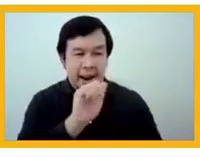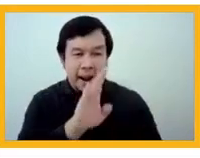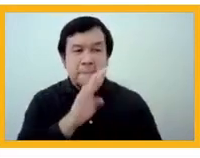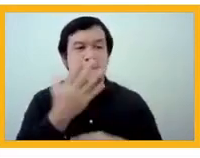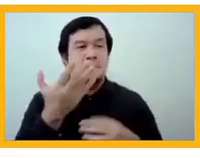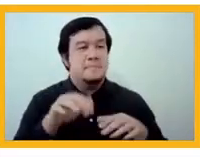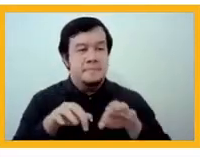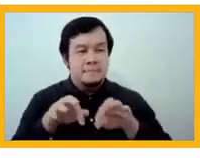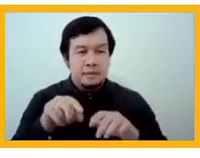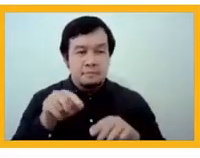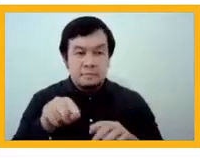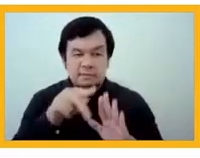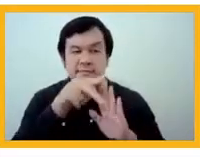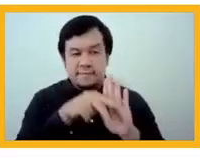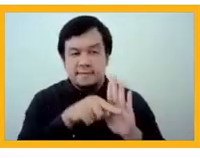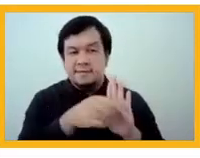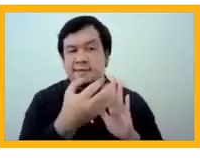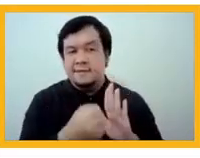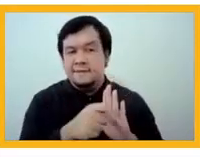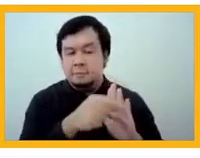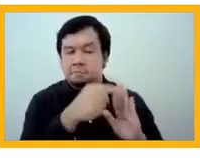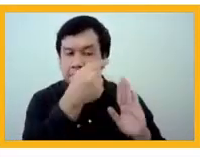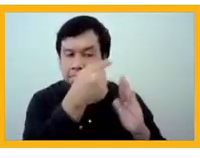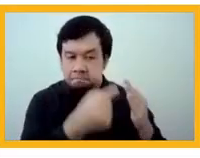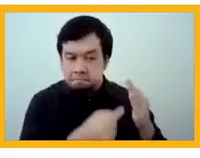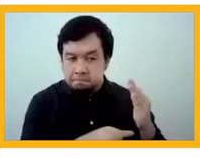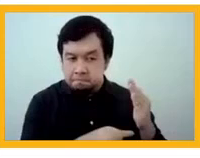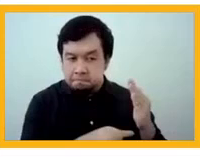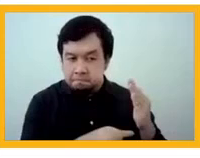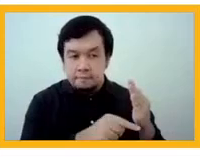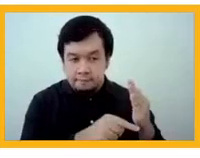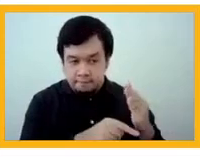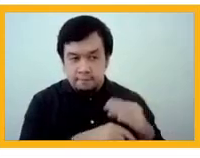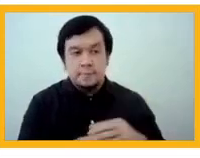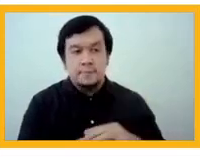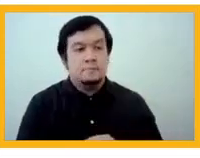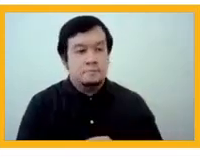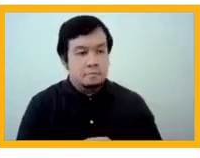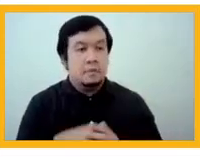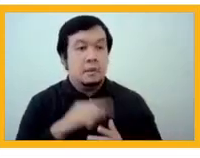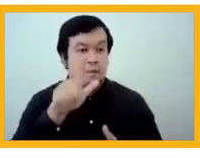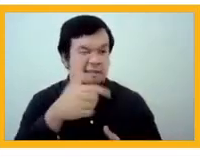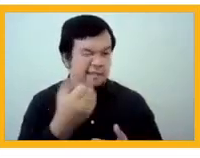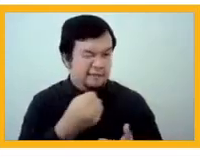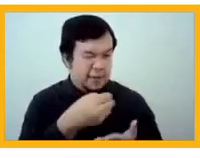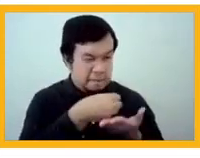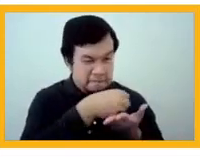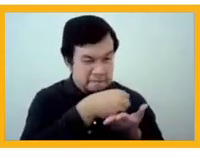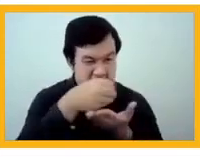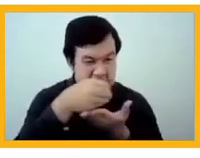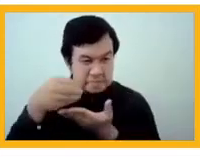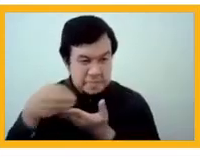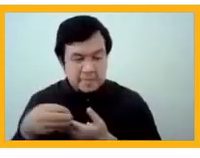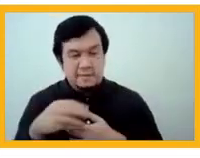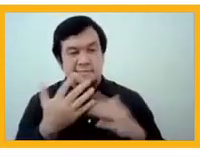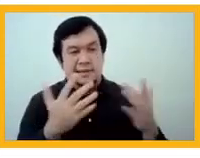sanction for setting up computer labs and buying computers? Maybe there'll be a budget for internet connectivity, okay? Now, software is an afterthought. Often